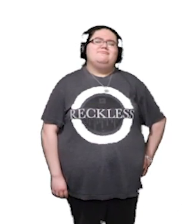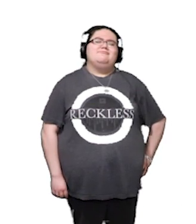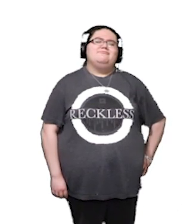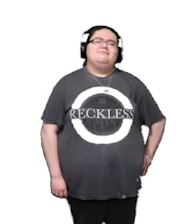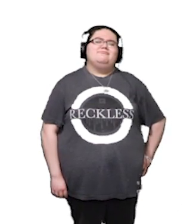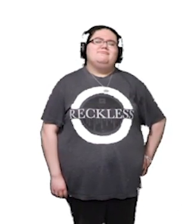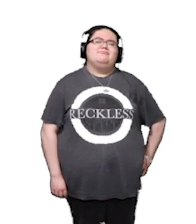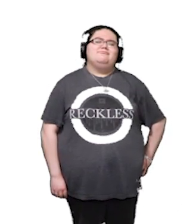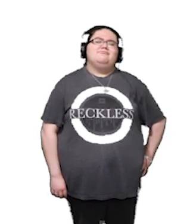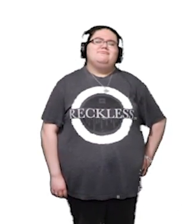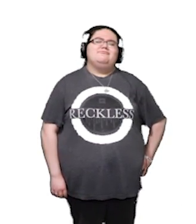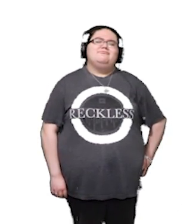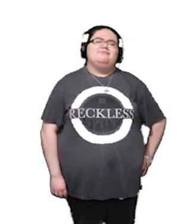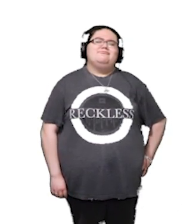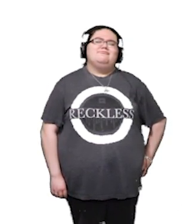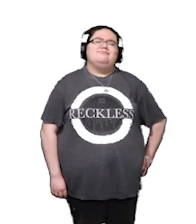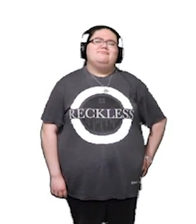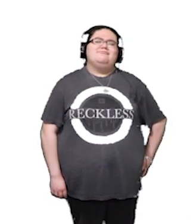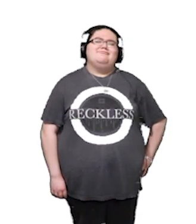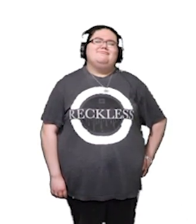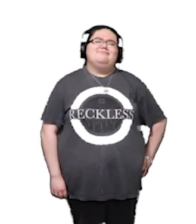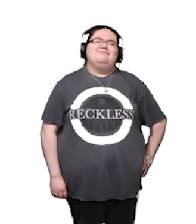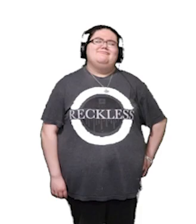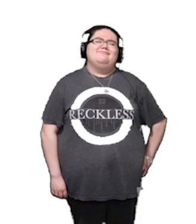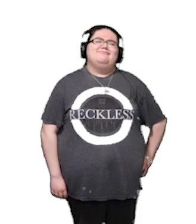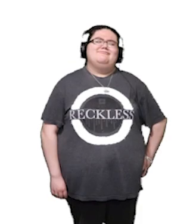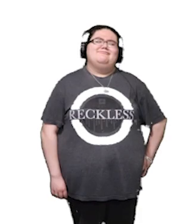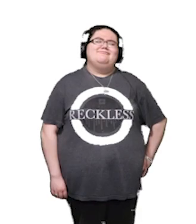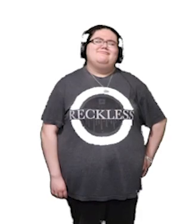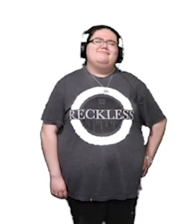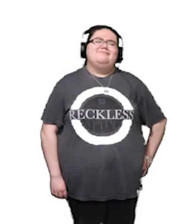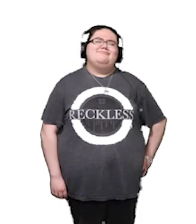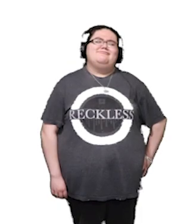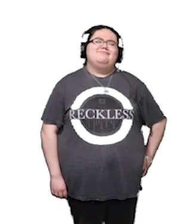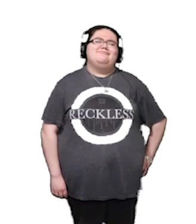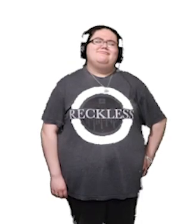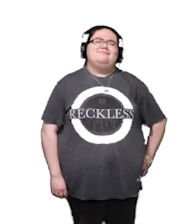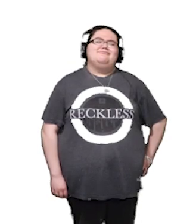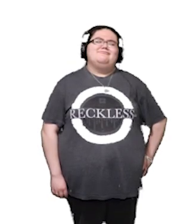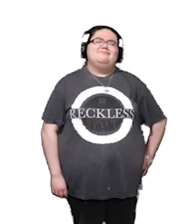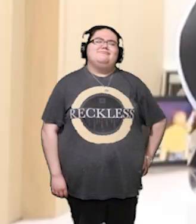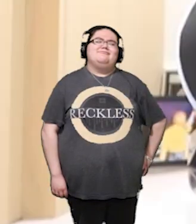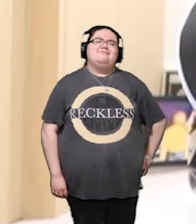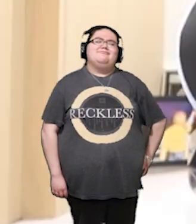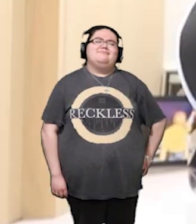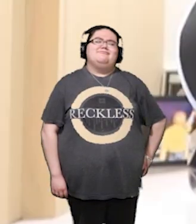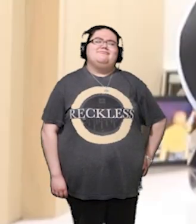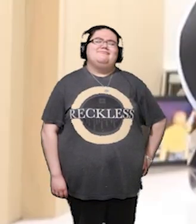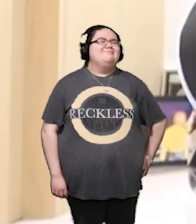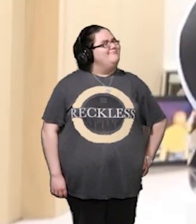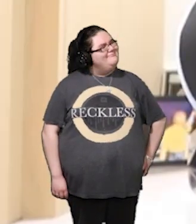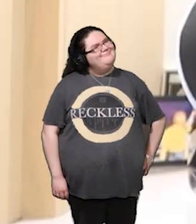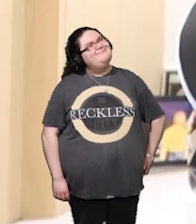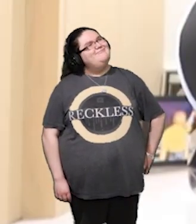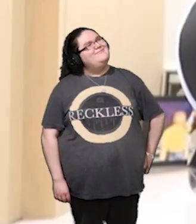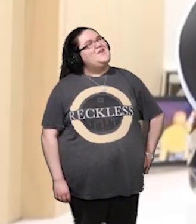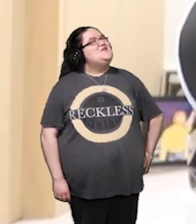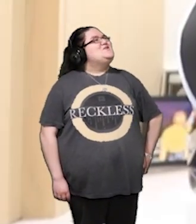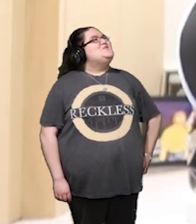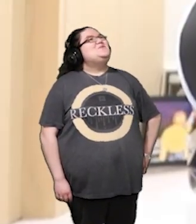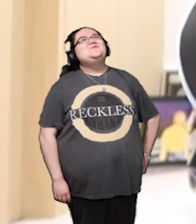to like sniff for the body, they'll dig up the dead animal and the cops will think, oh, it's just dead animal.